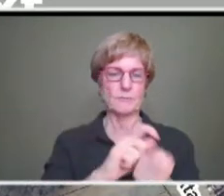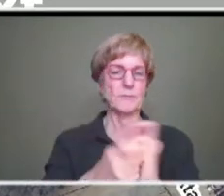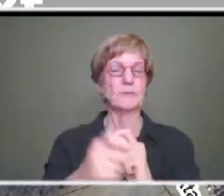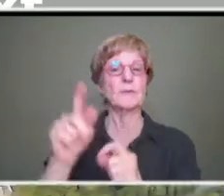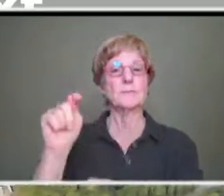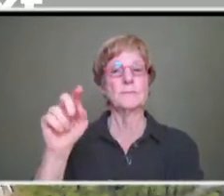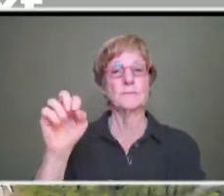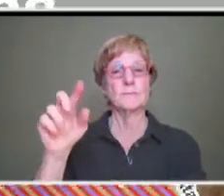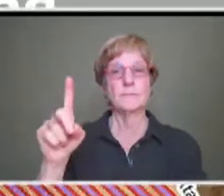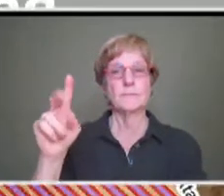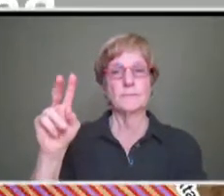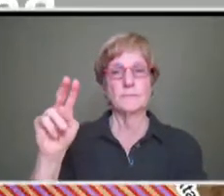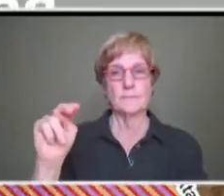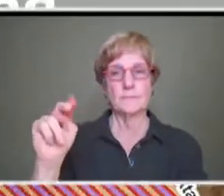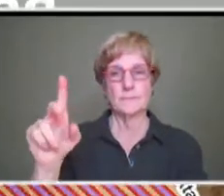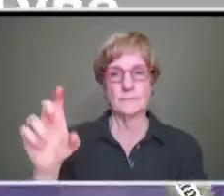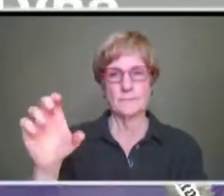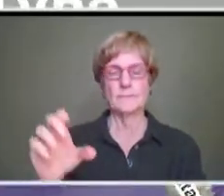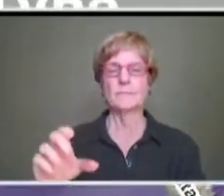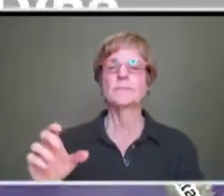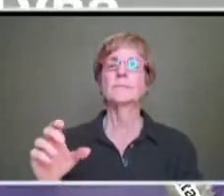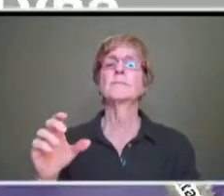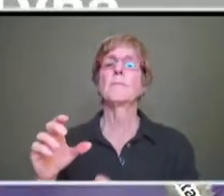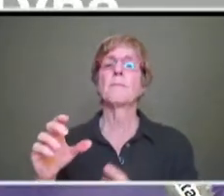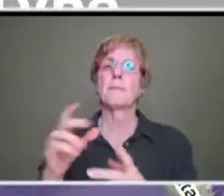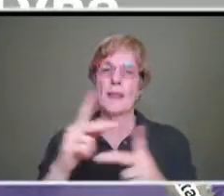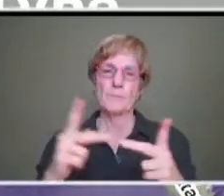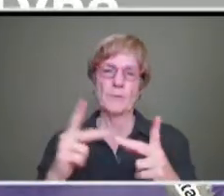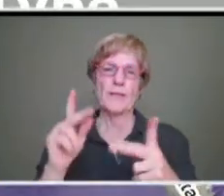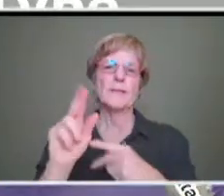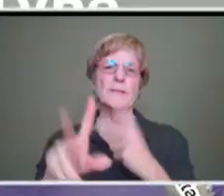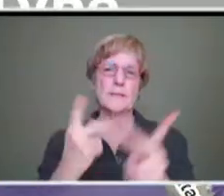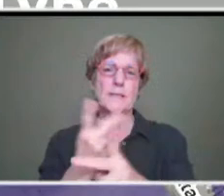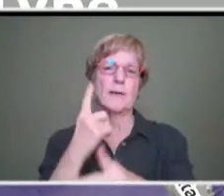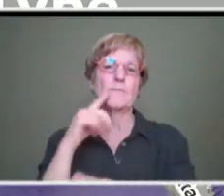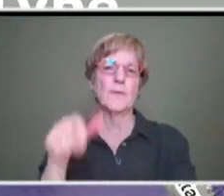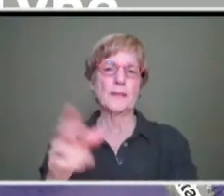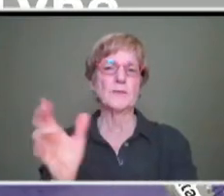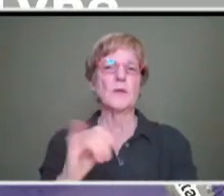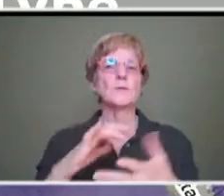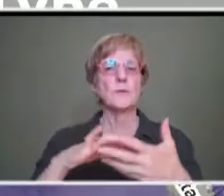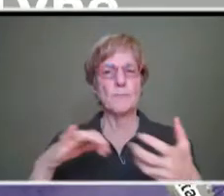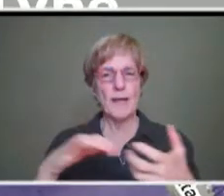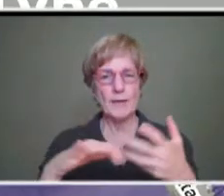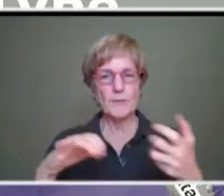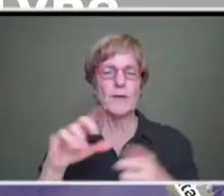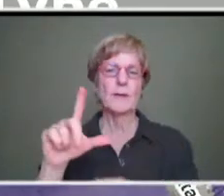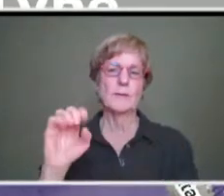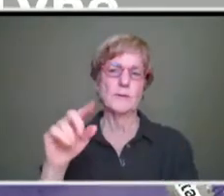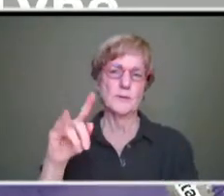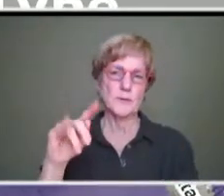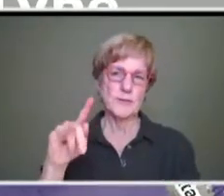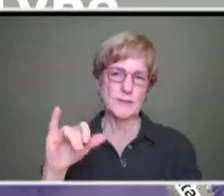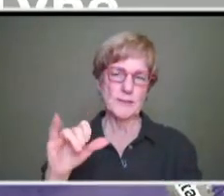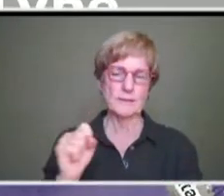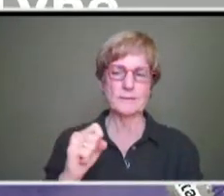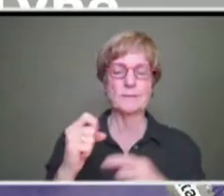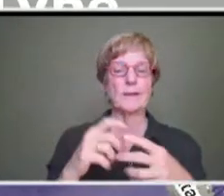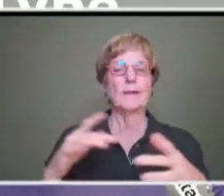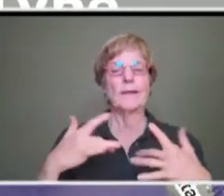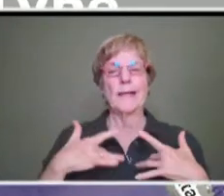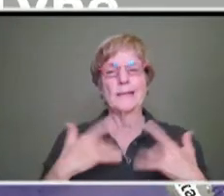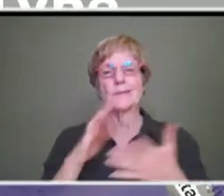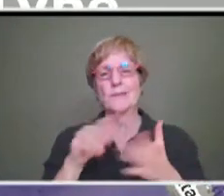NC adopted uh Place type for this one is also manufacturing Logistics you've got Activity Center across the street